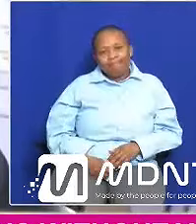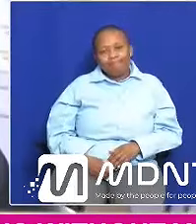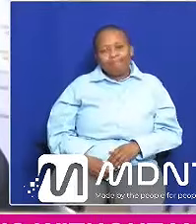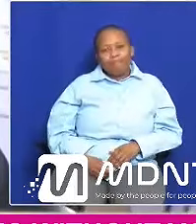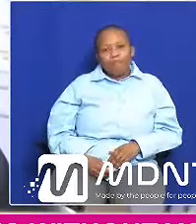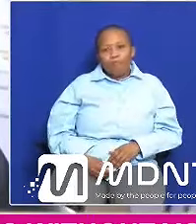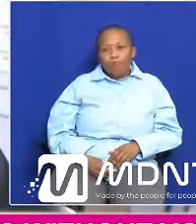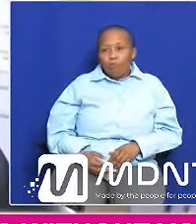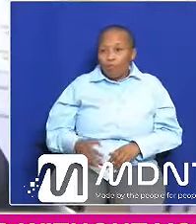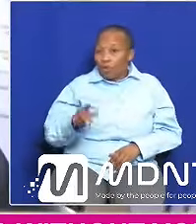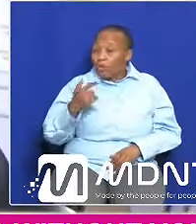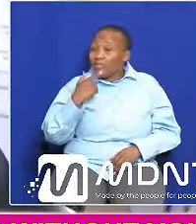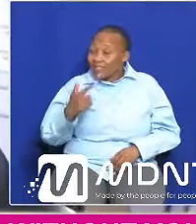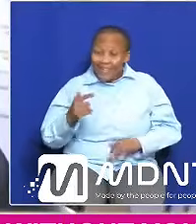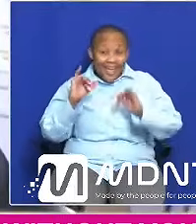don't.